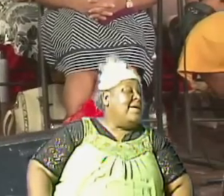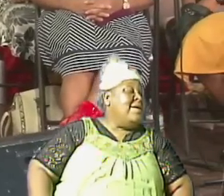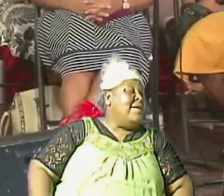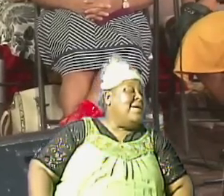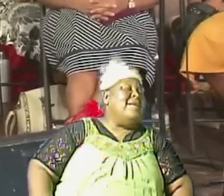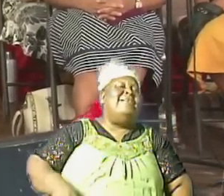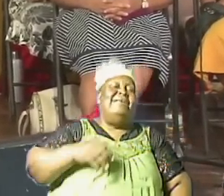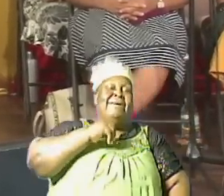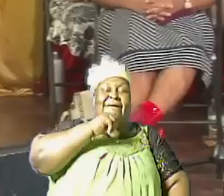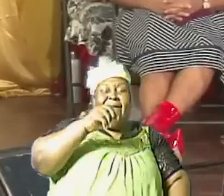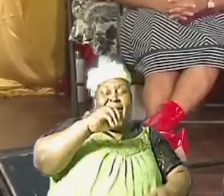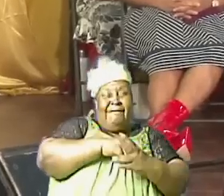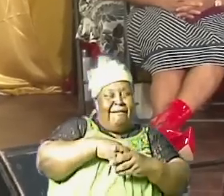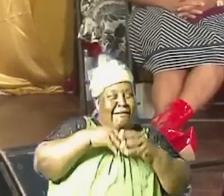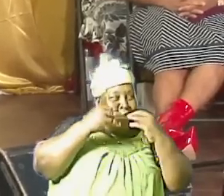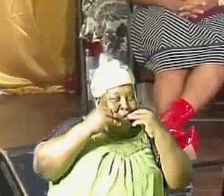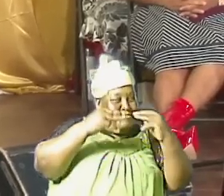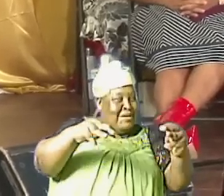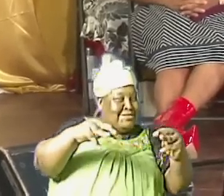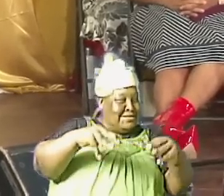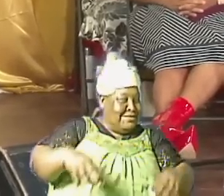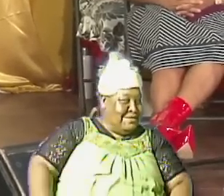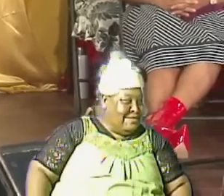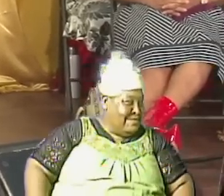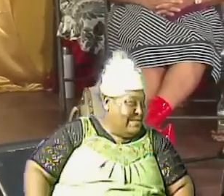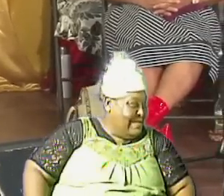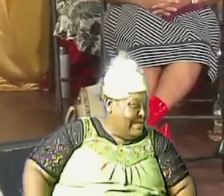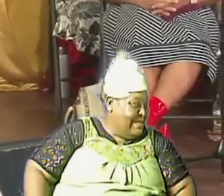That was not in the message.